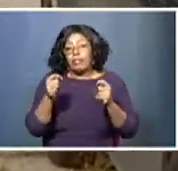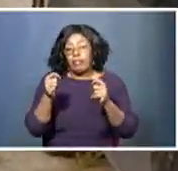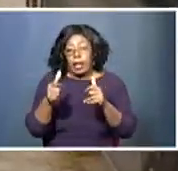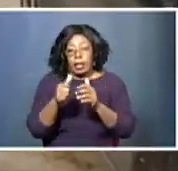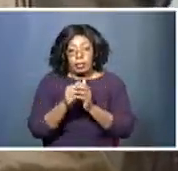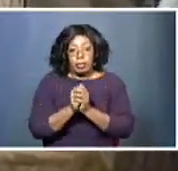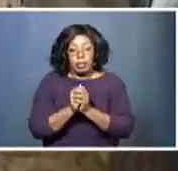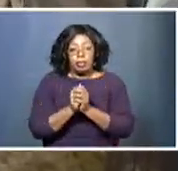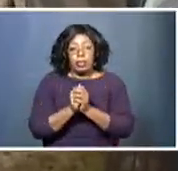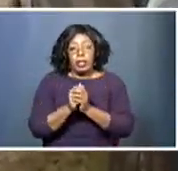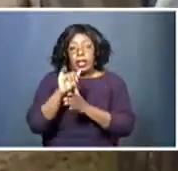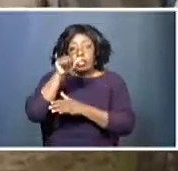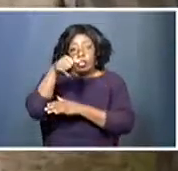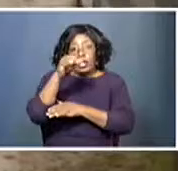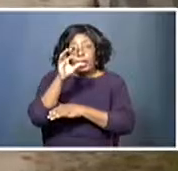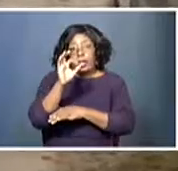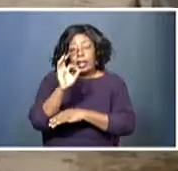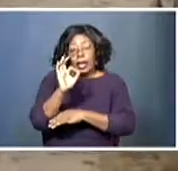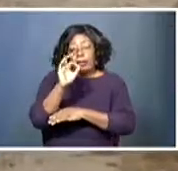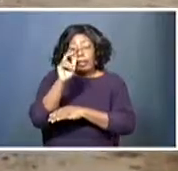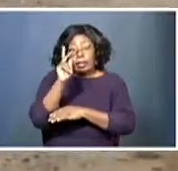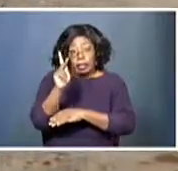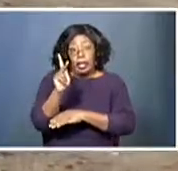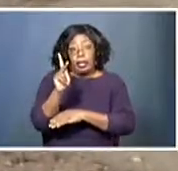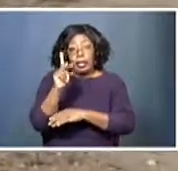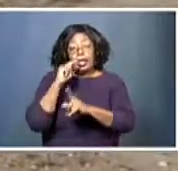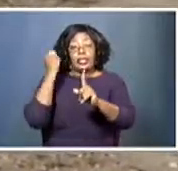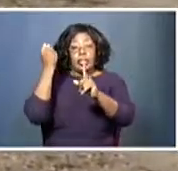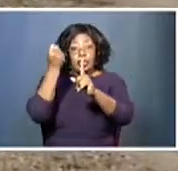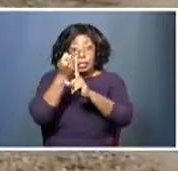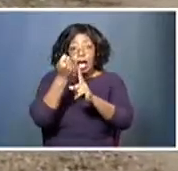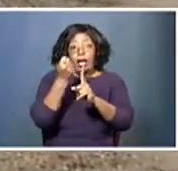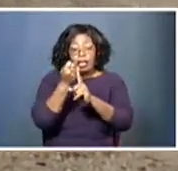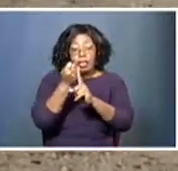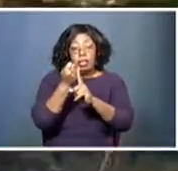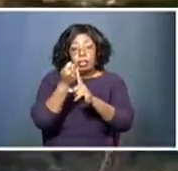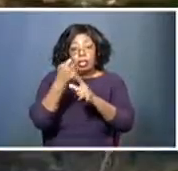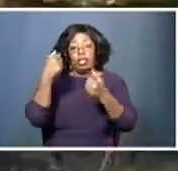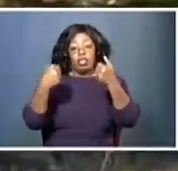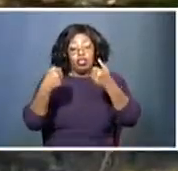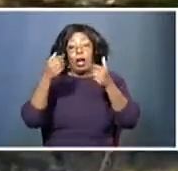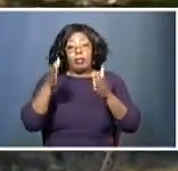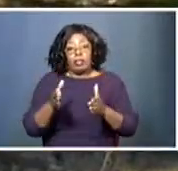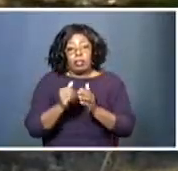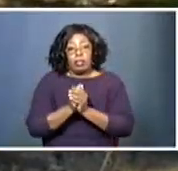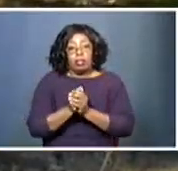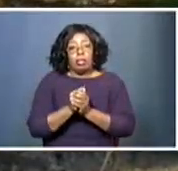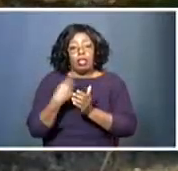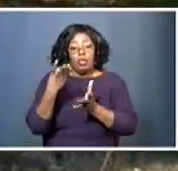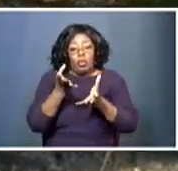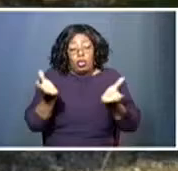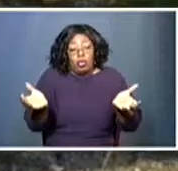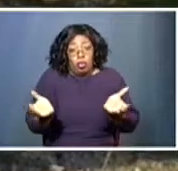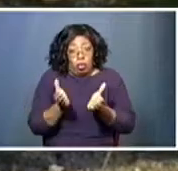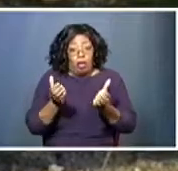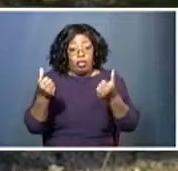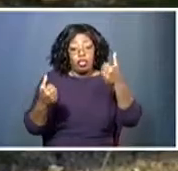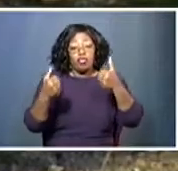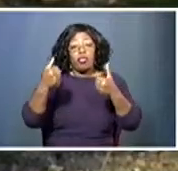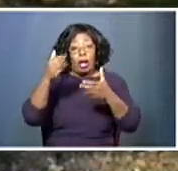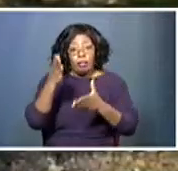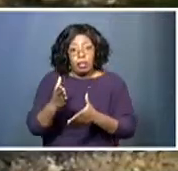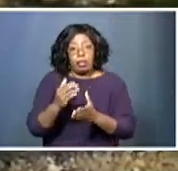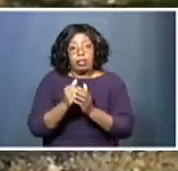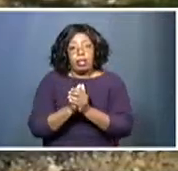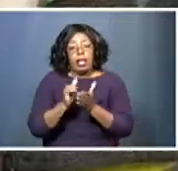today on JFK, a first in a series of operations targeting reckless motorists. We want to encourage road users to make sure that their vehicles